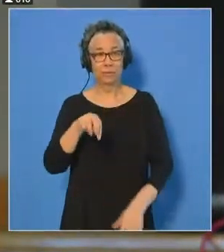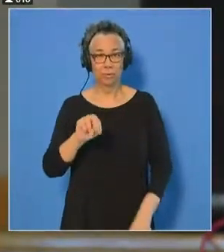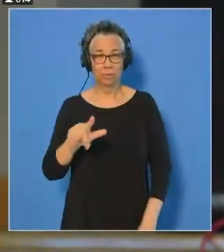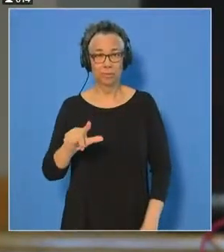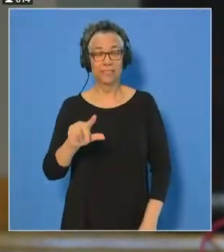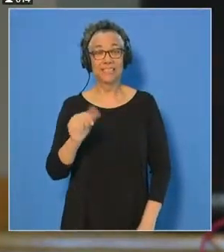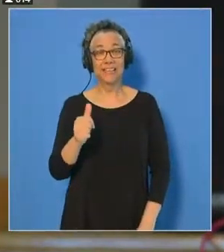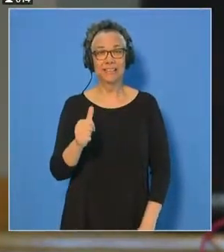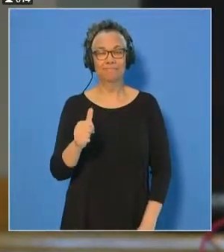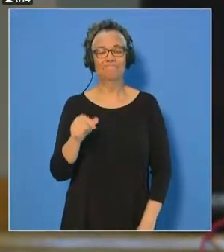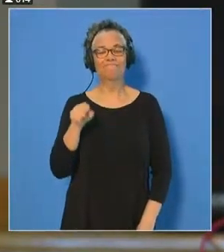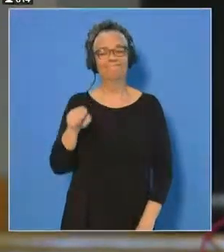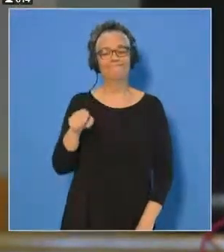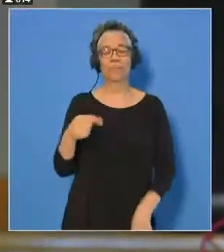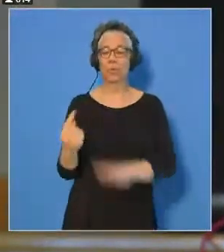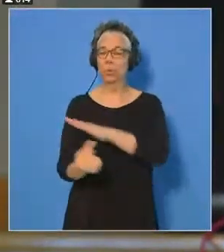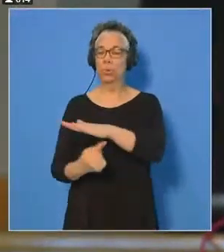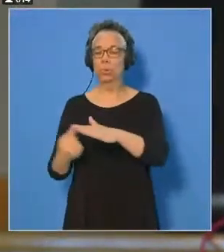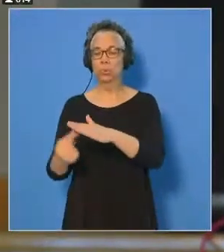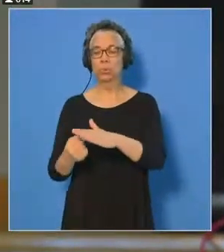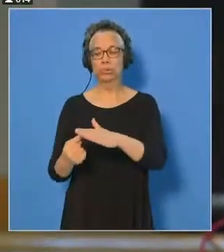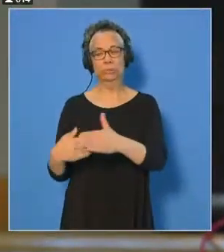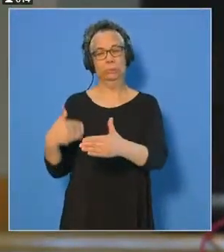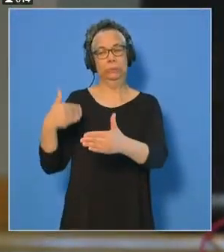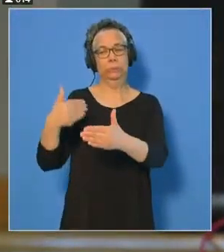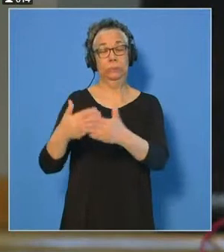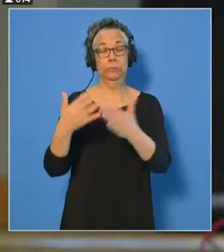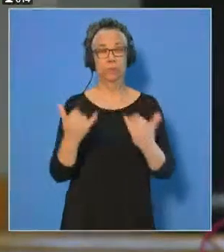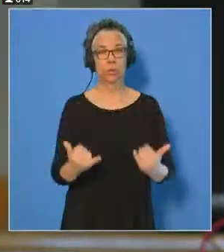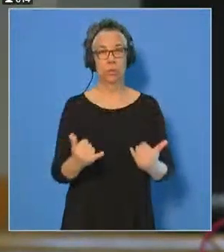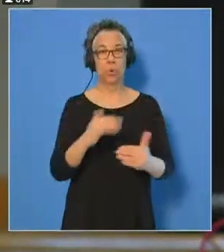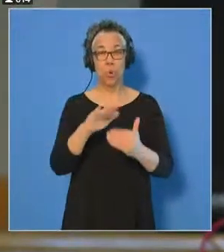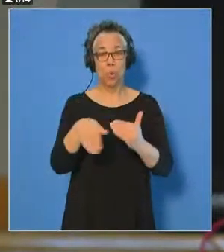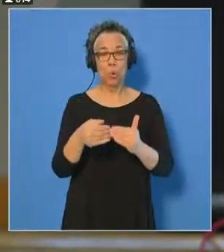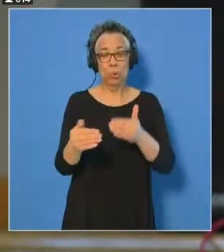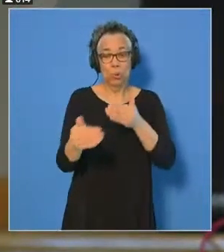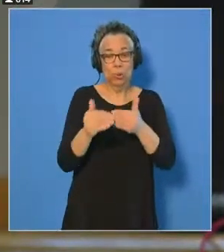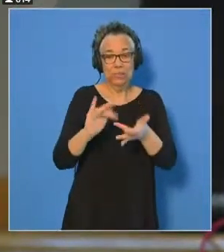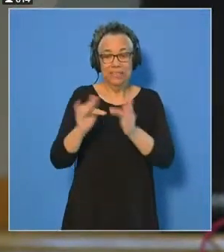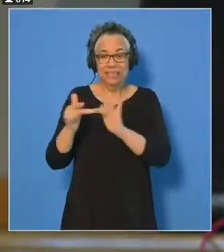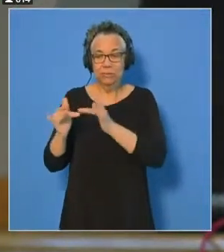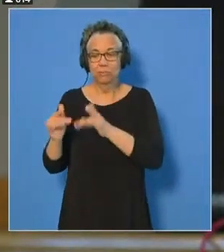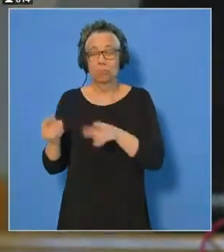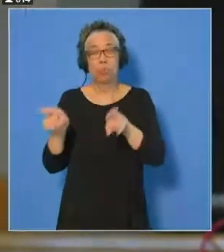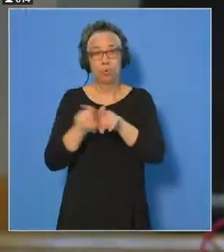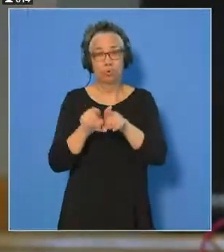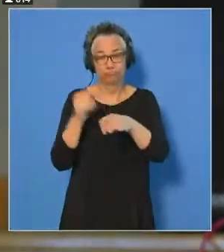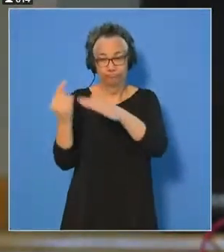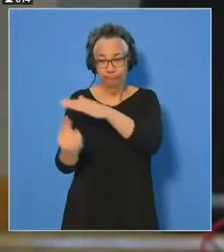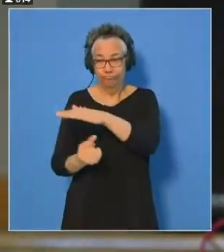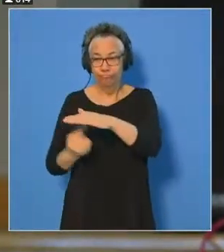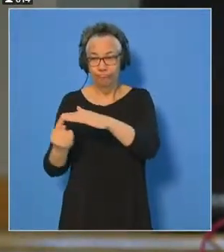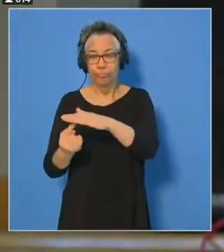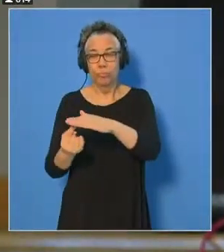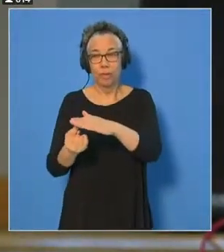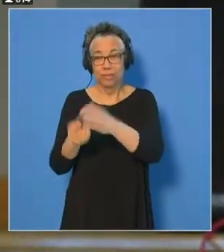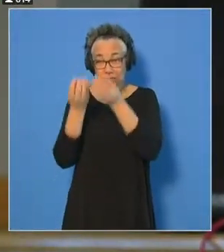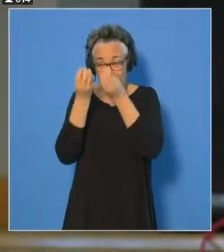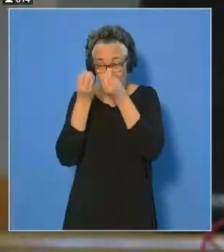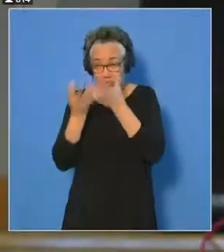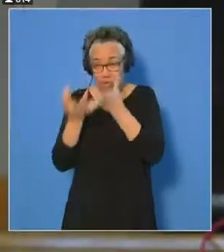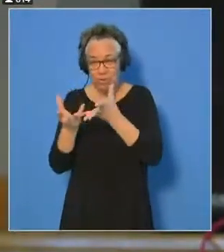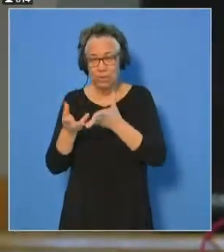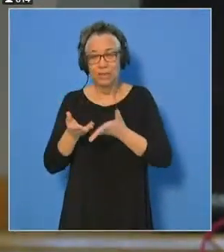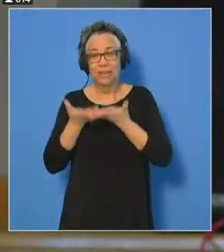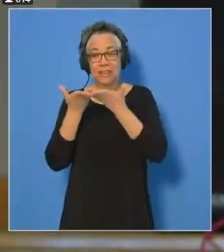quarantine until today. All close contacts were also quarantined. Guidance was given by the Ministry of Health to the home